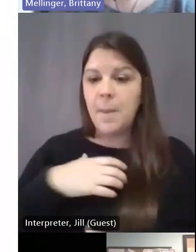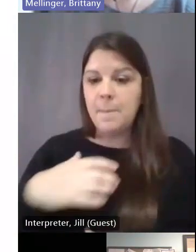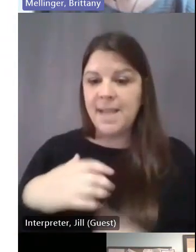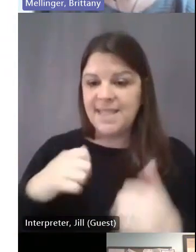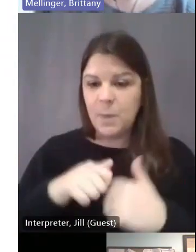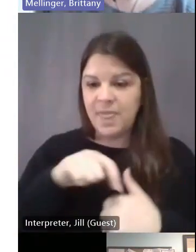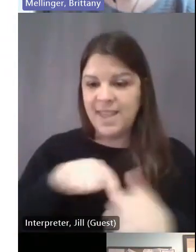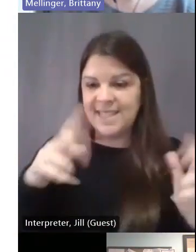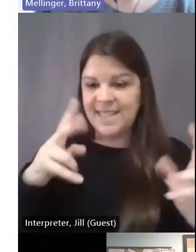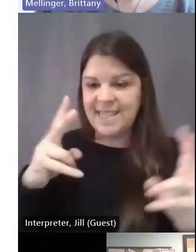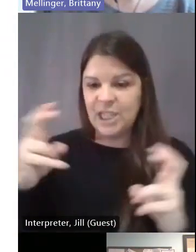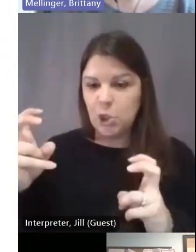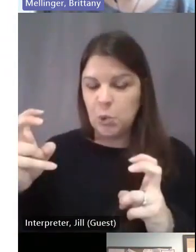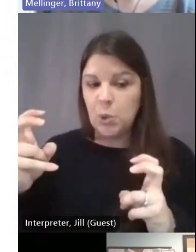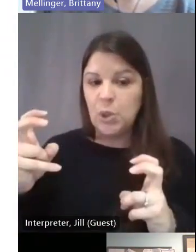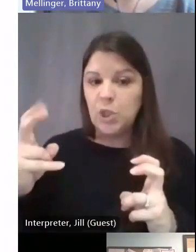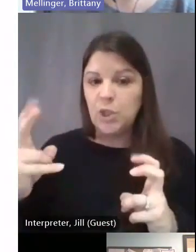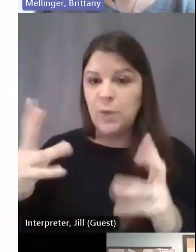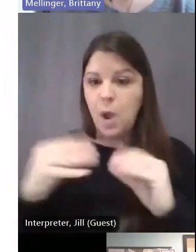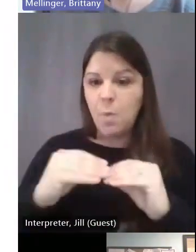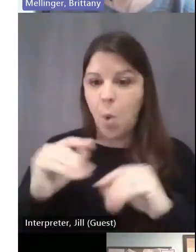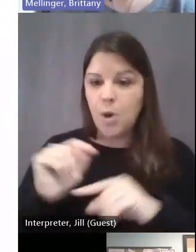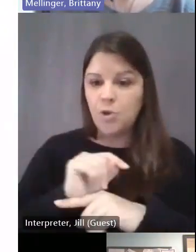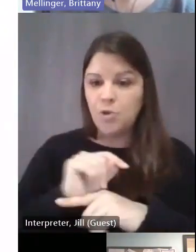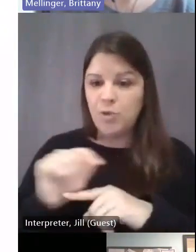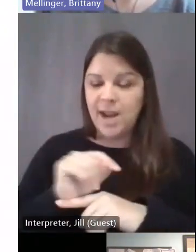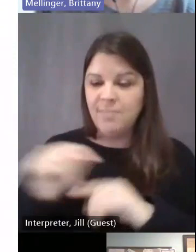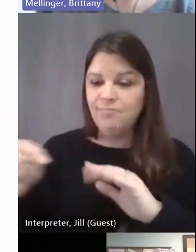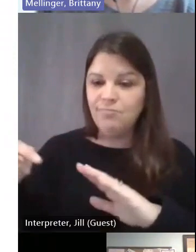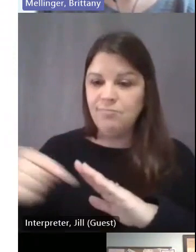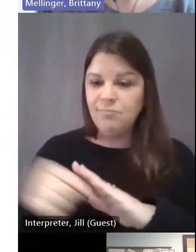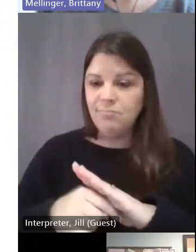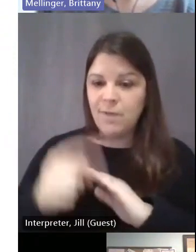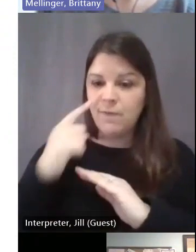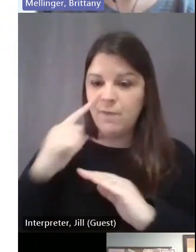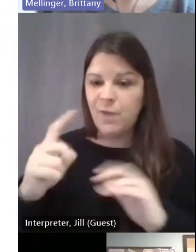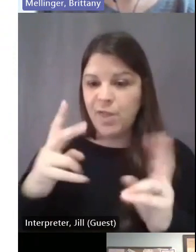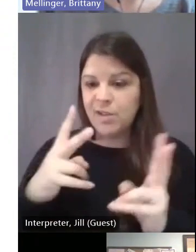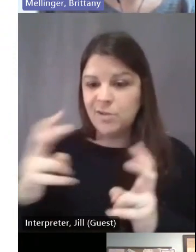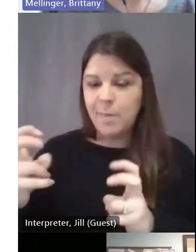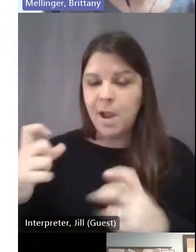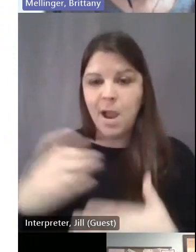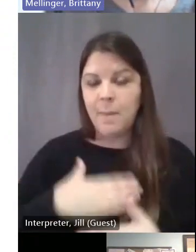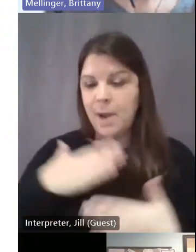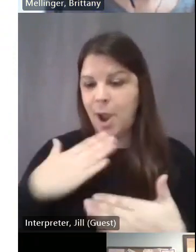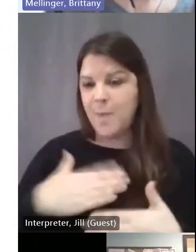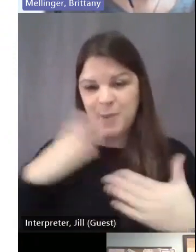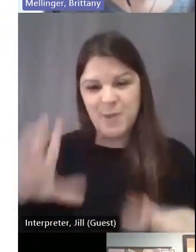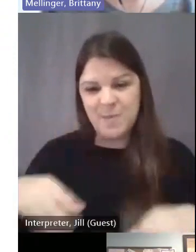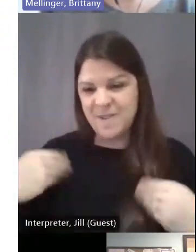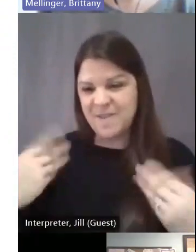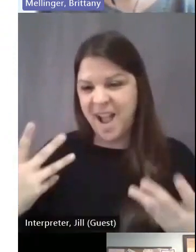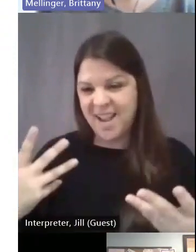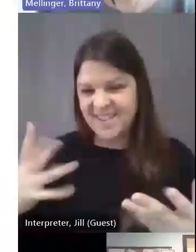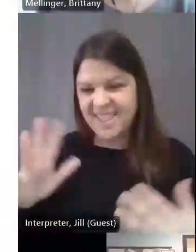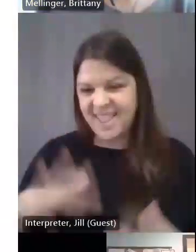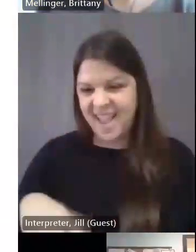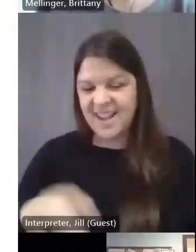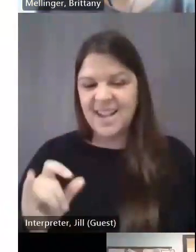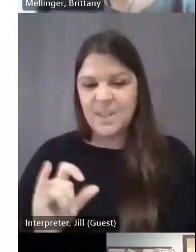issue. So if you would like further training on this specific topic, we're happy to provide that as